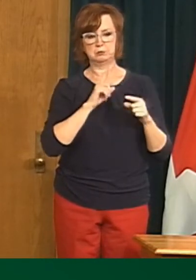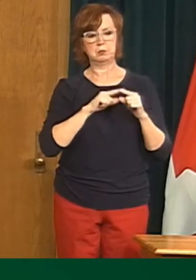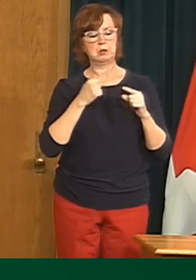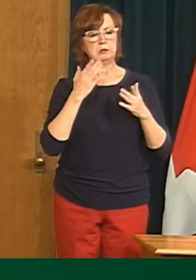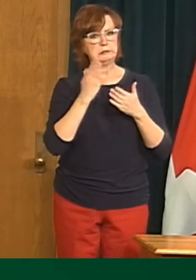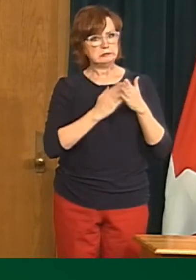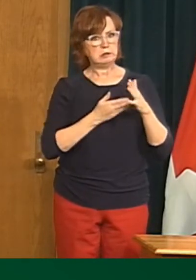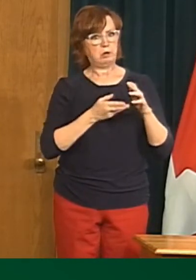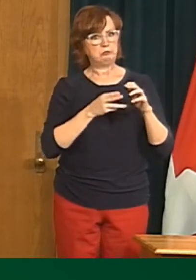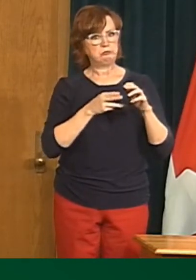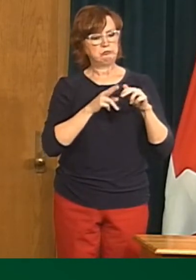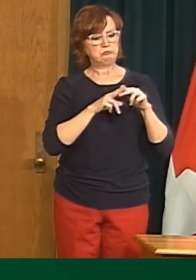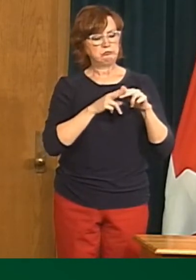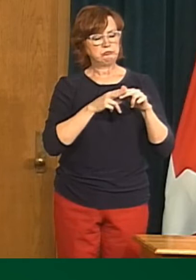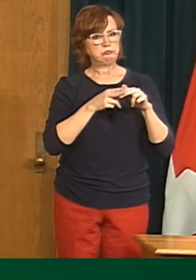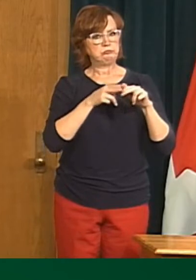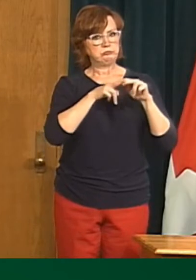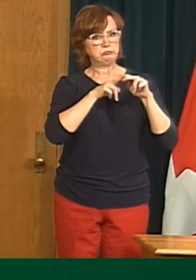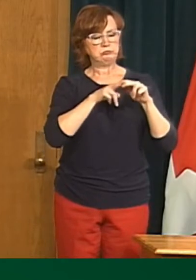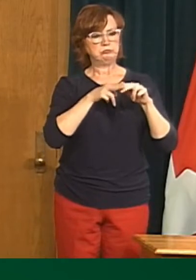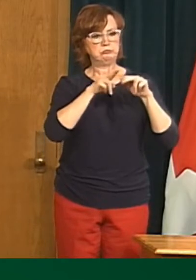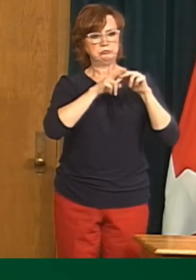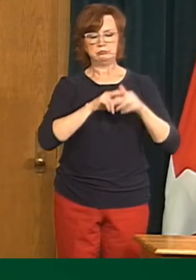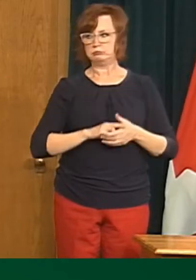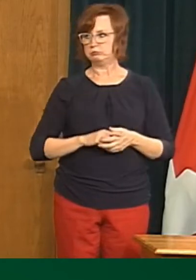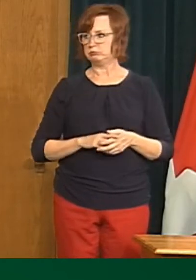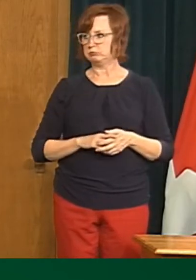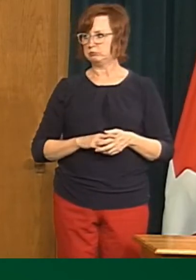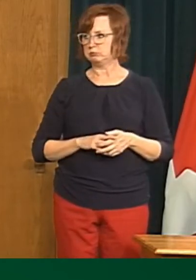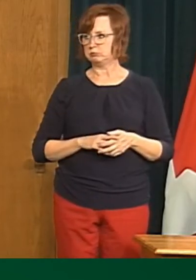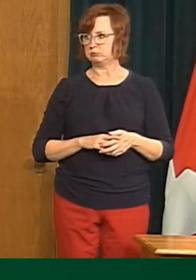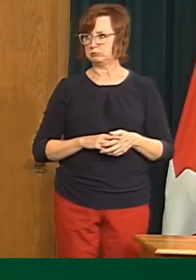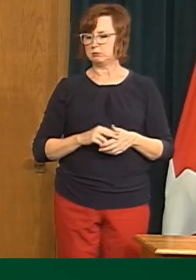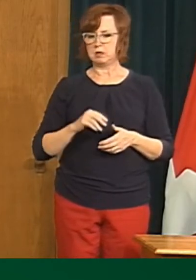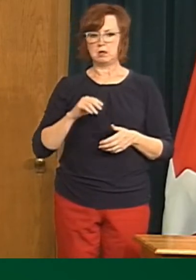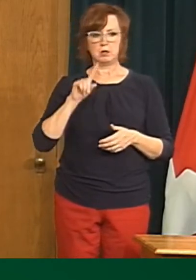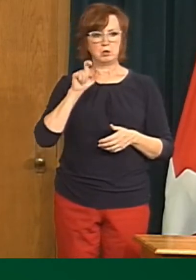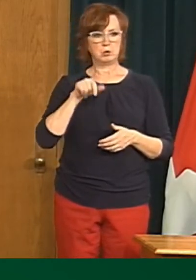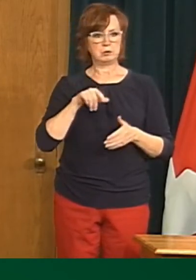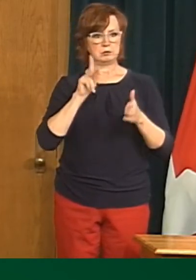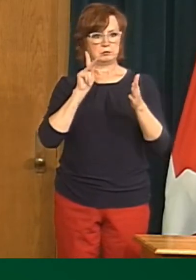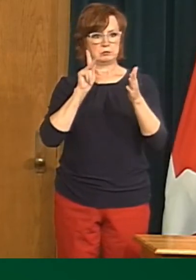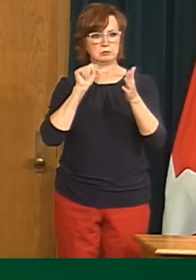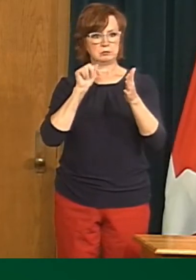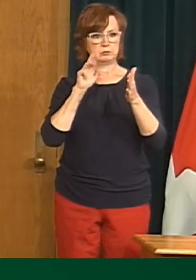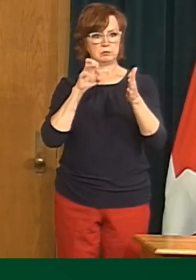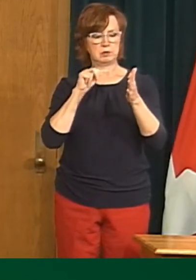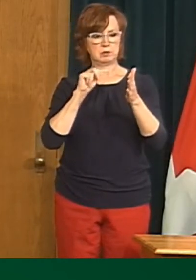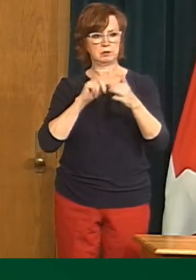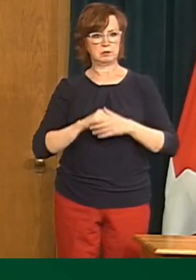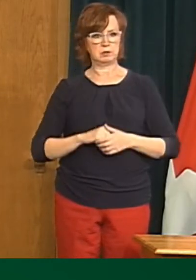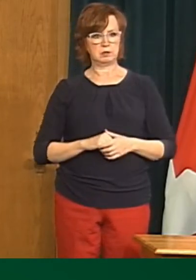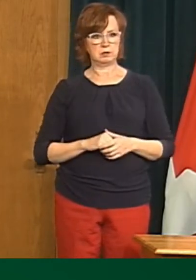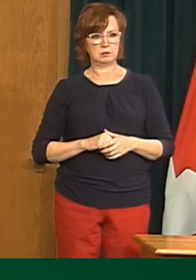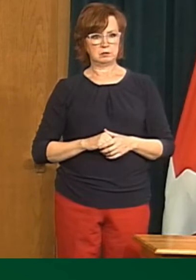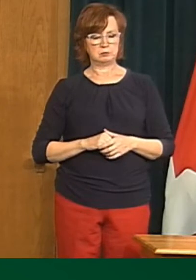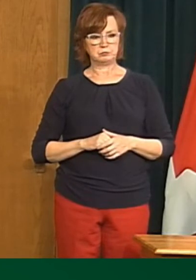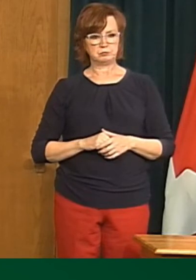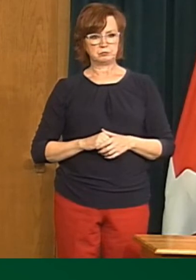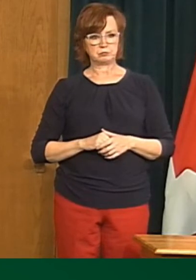that we were seeing pre-COVID. We'll take our next question from the room here. Karen? When